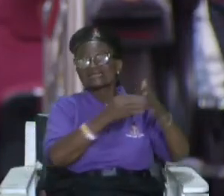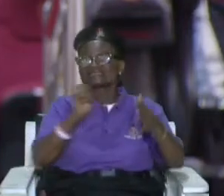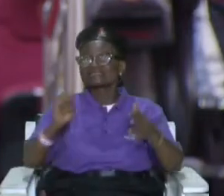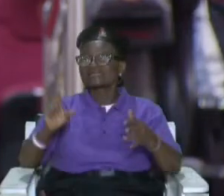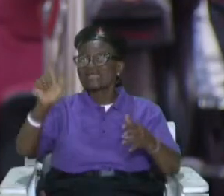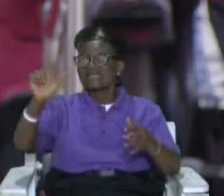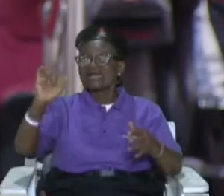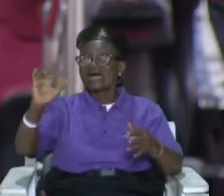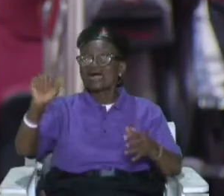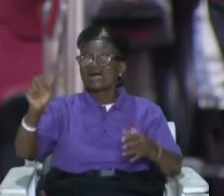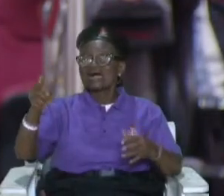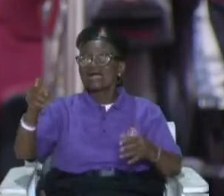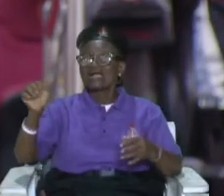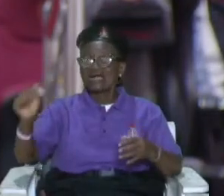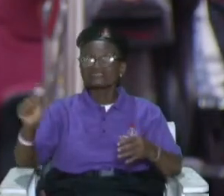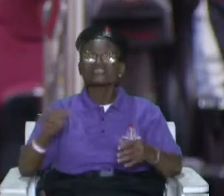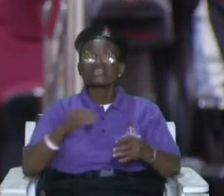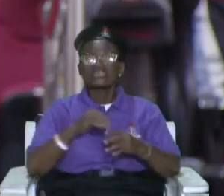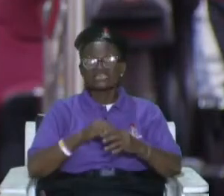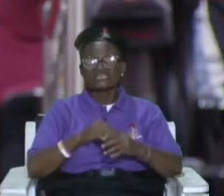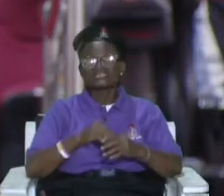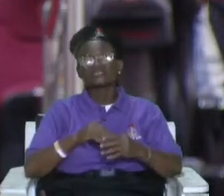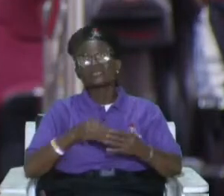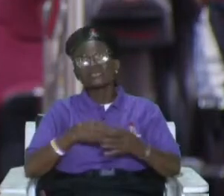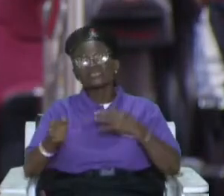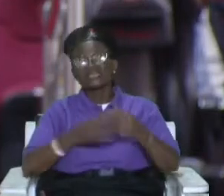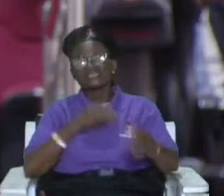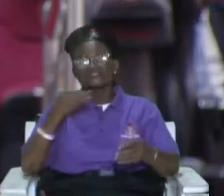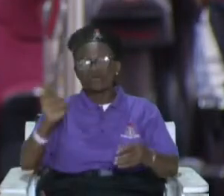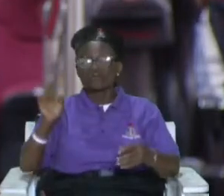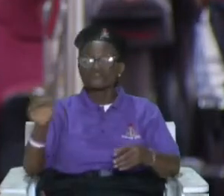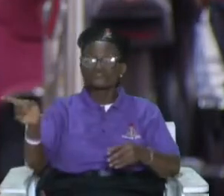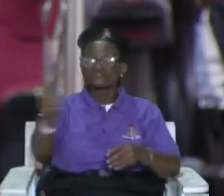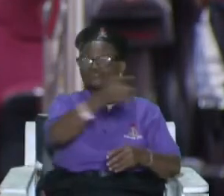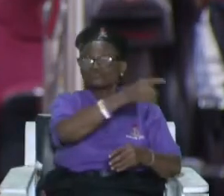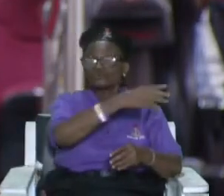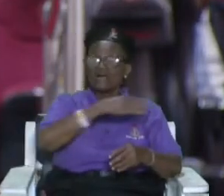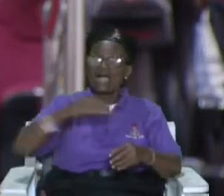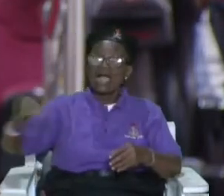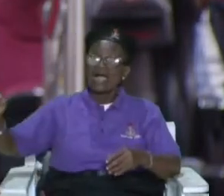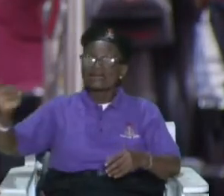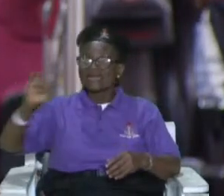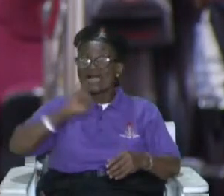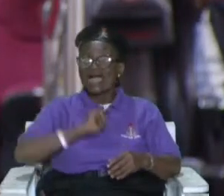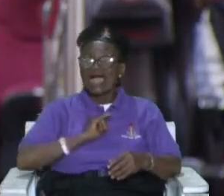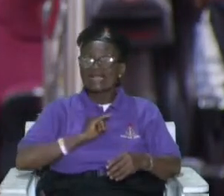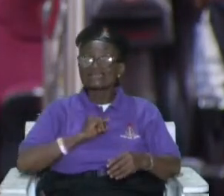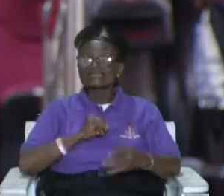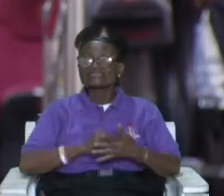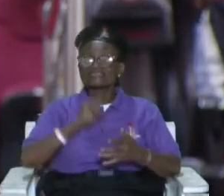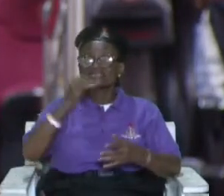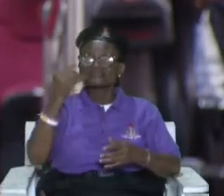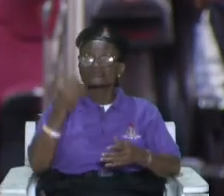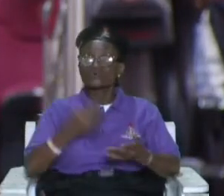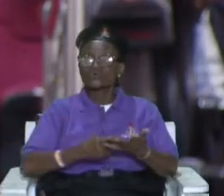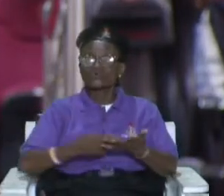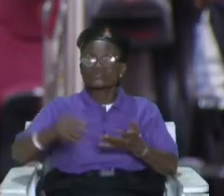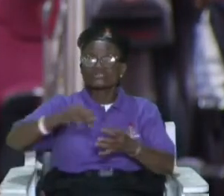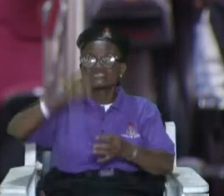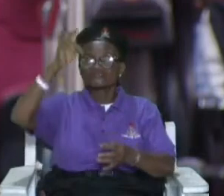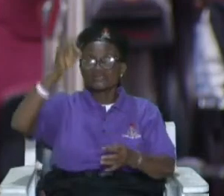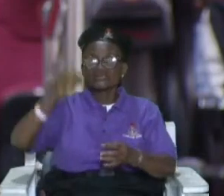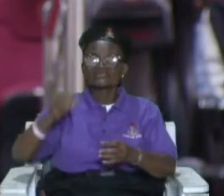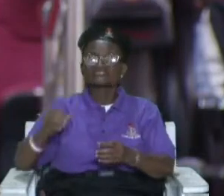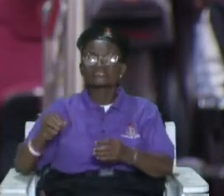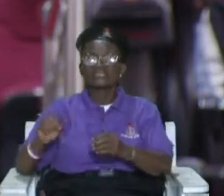you and I, it is the Holy Spirit dropped for us by Jesus